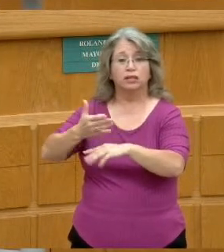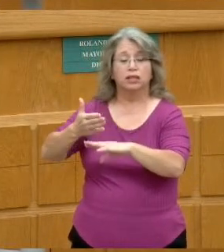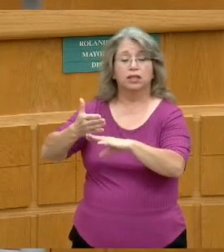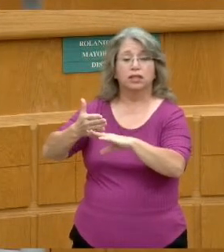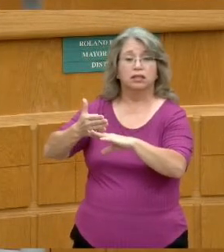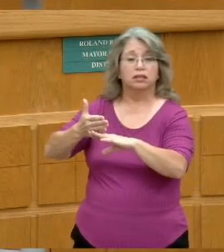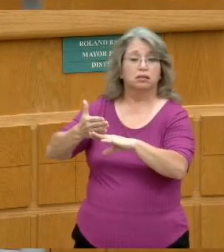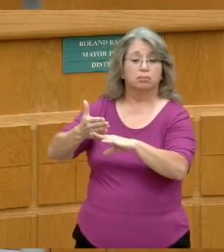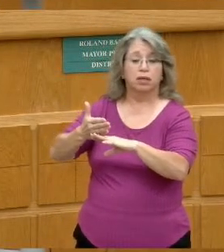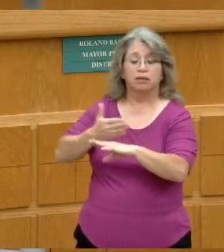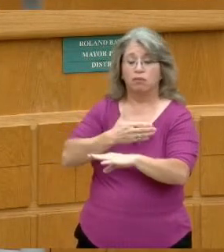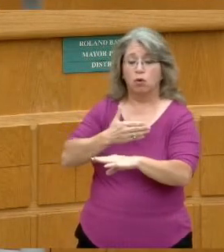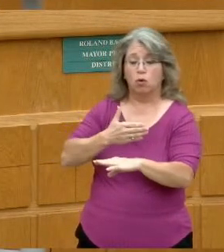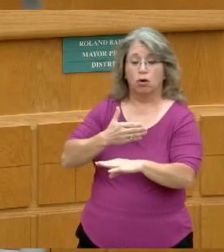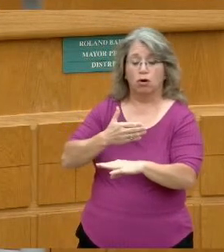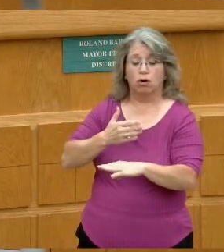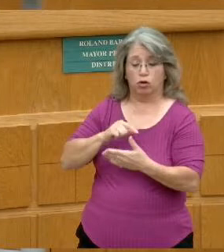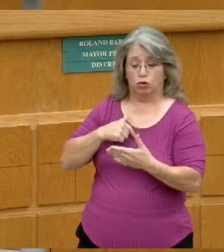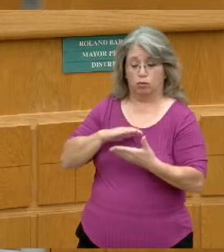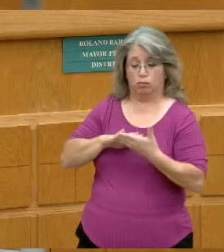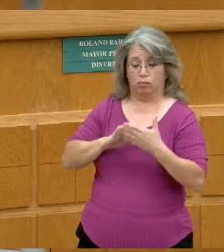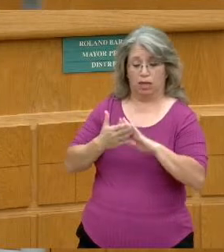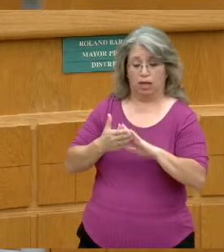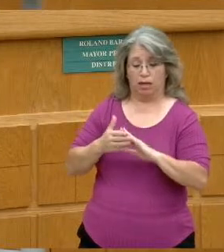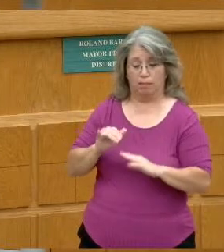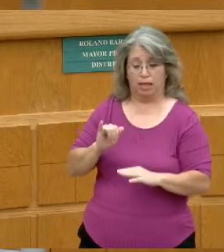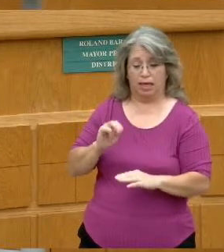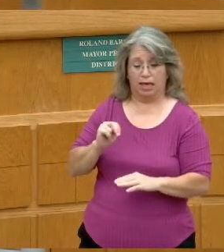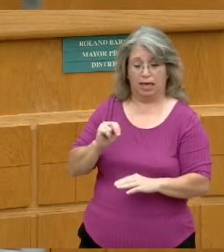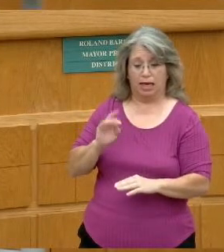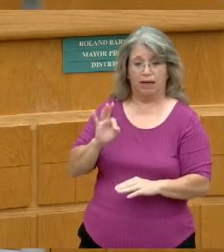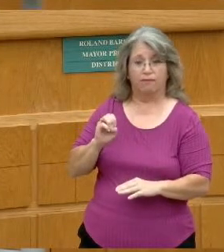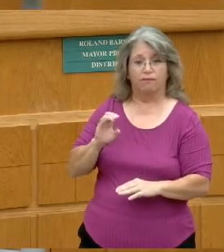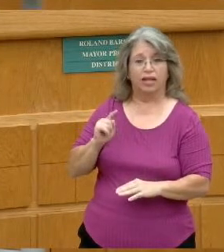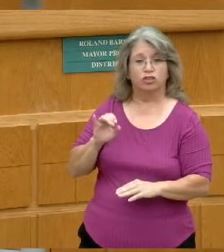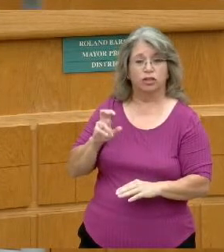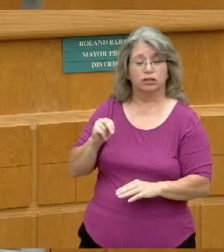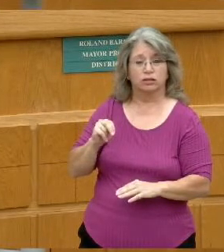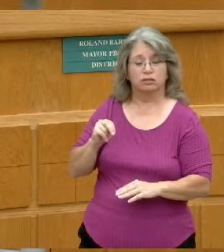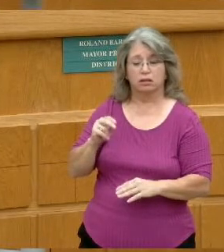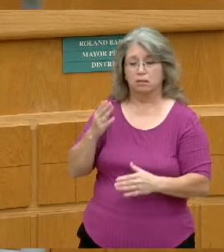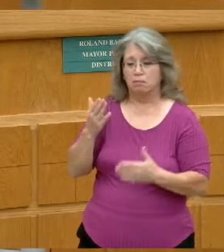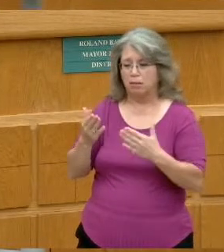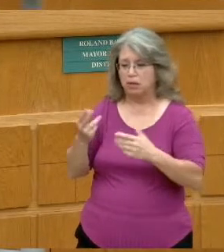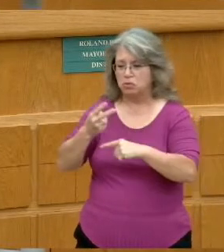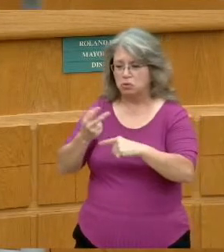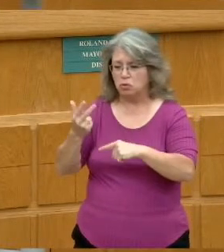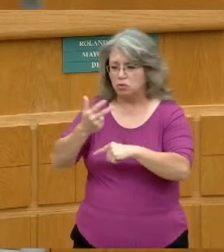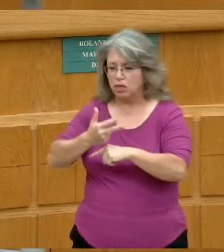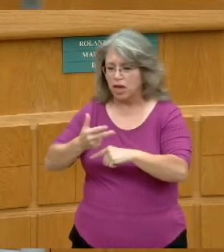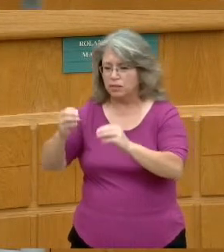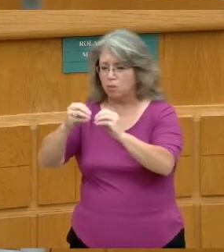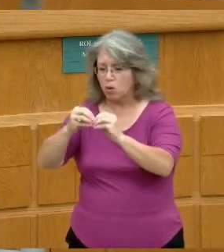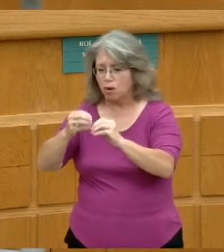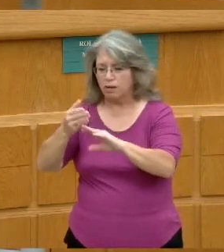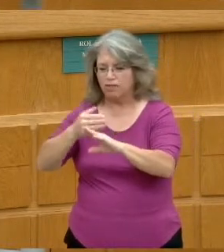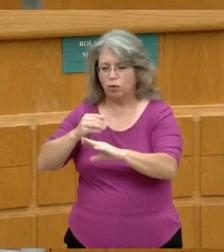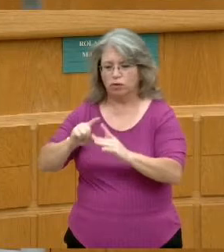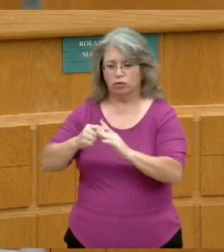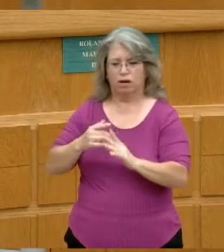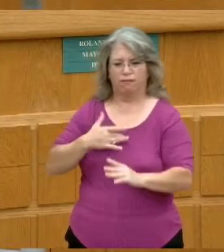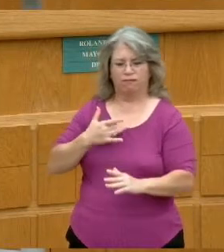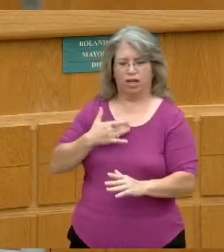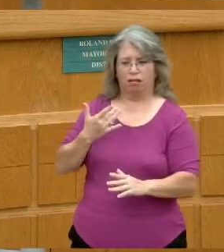become symptomatic within 5 days, then you might call your doctor, maybe you get in for a test, maybe